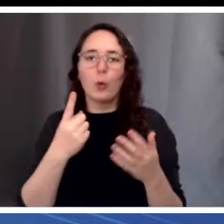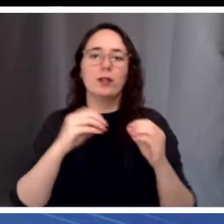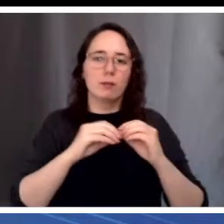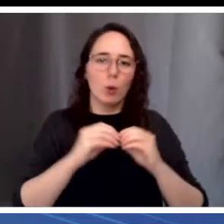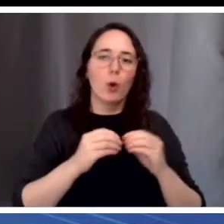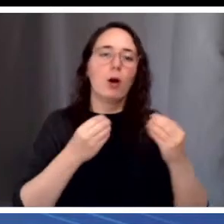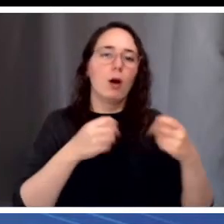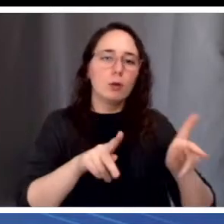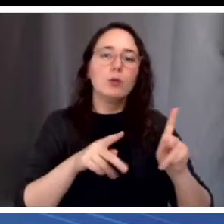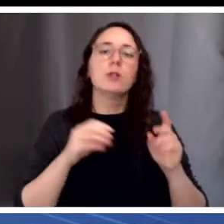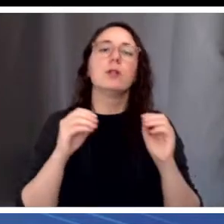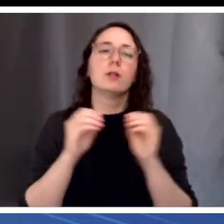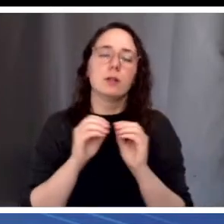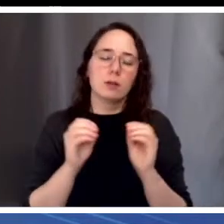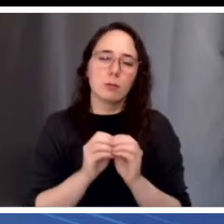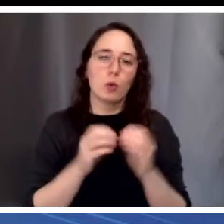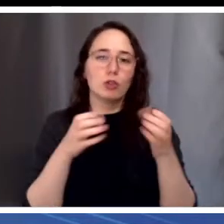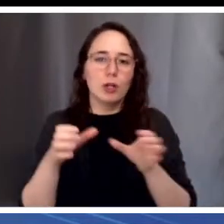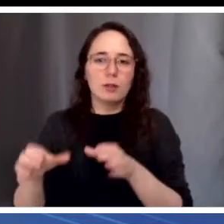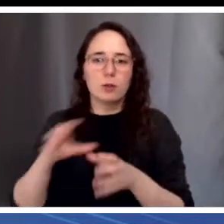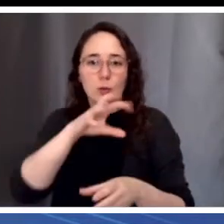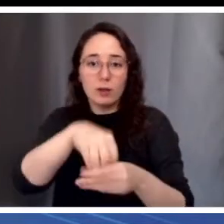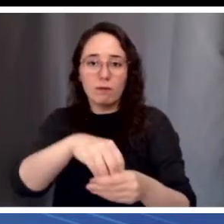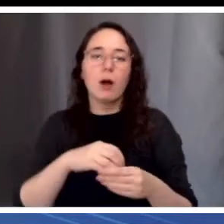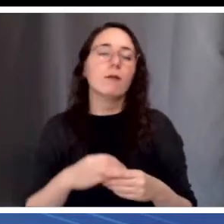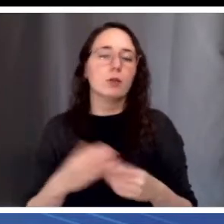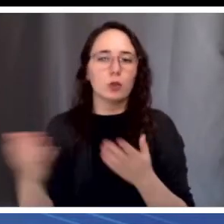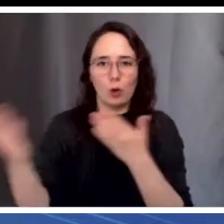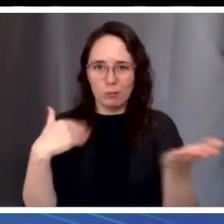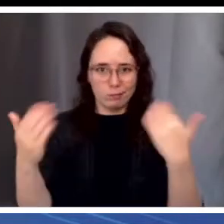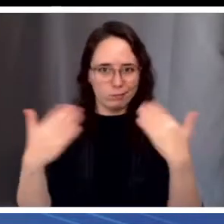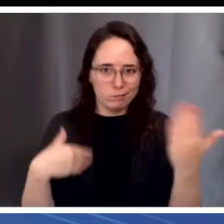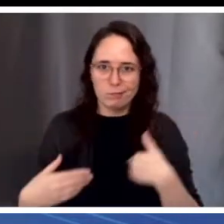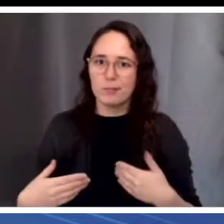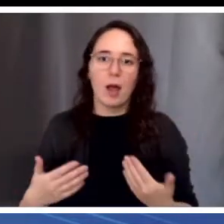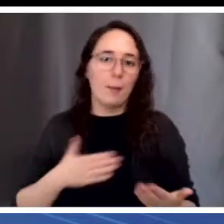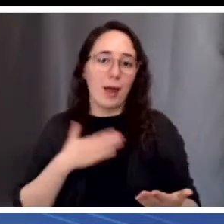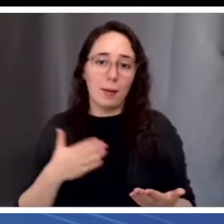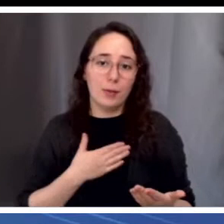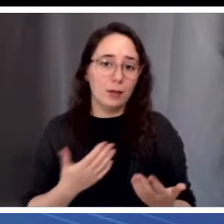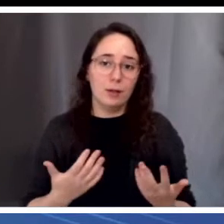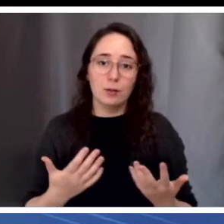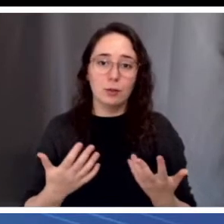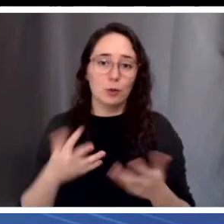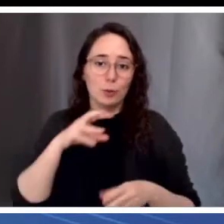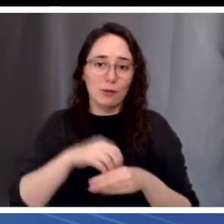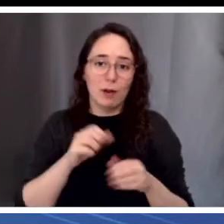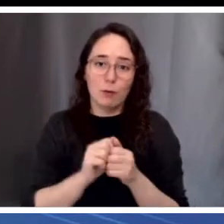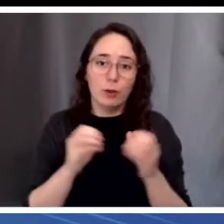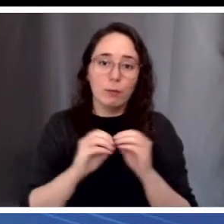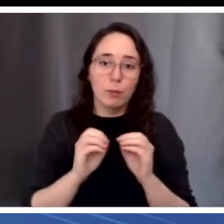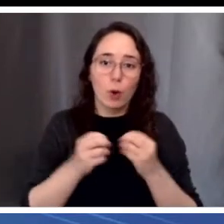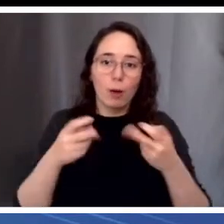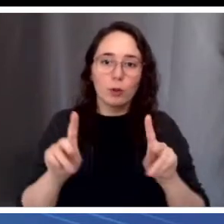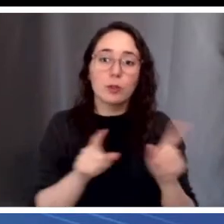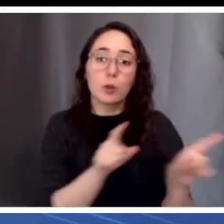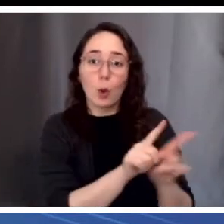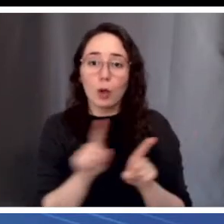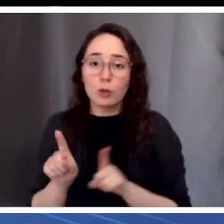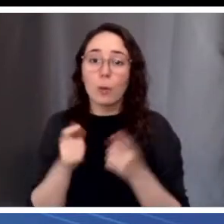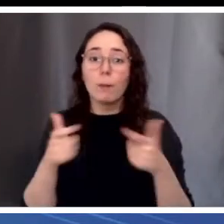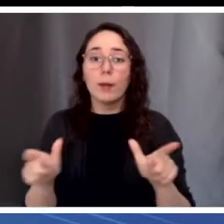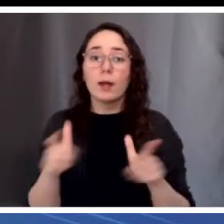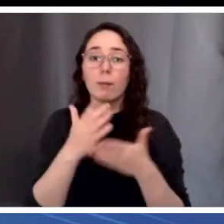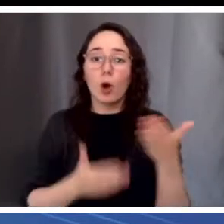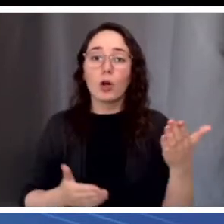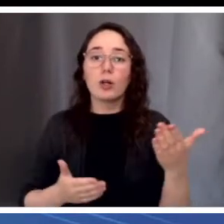I welcome input to learn more and to serve as many communities as I can. And part of this is also asking the community and